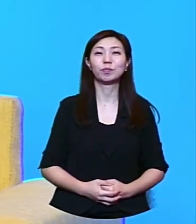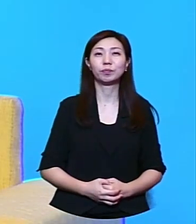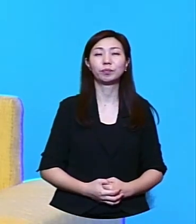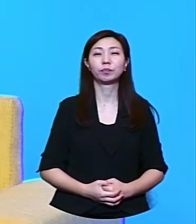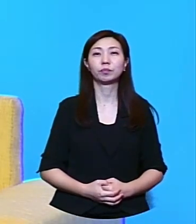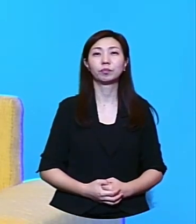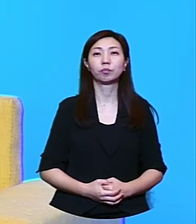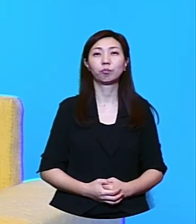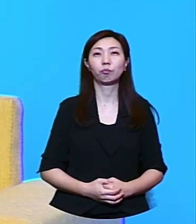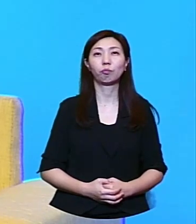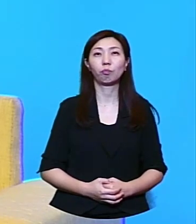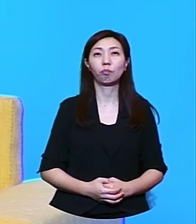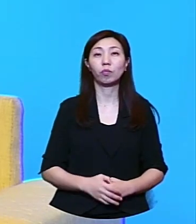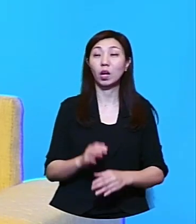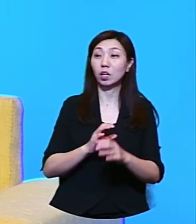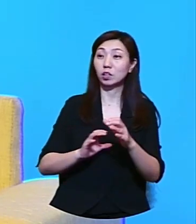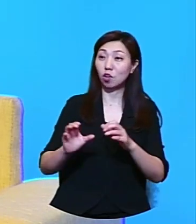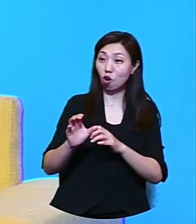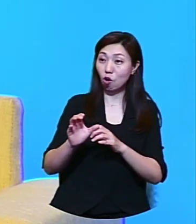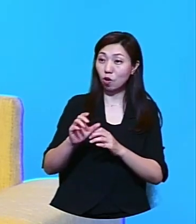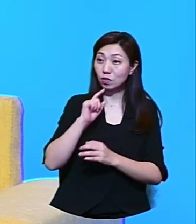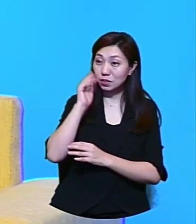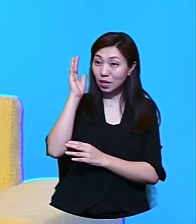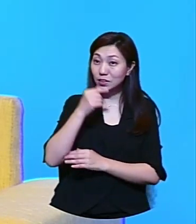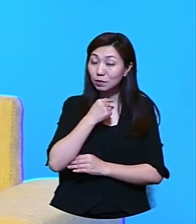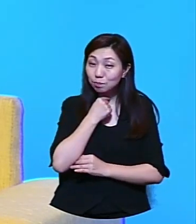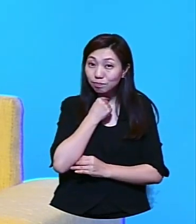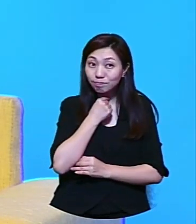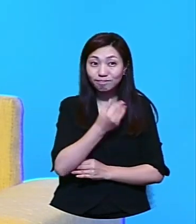from other speakers?